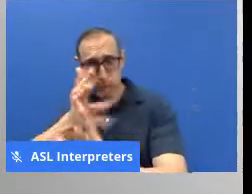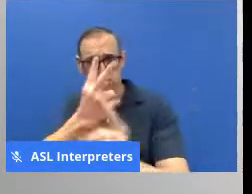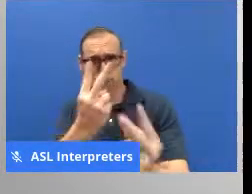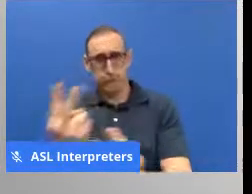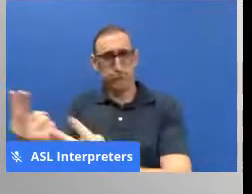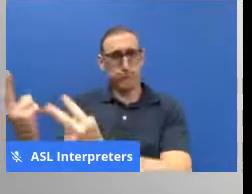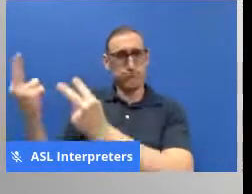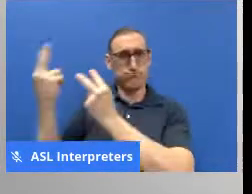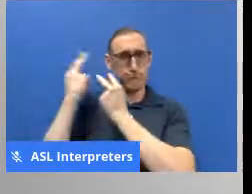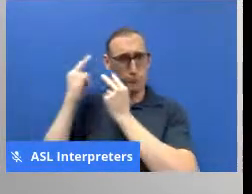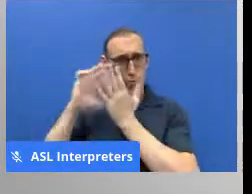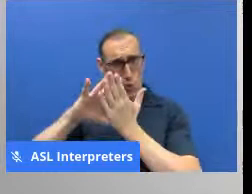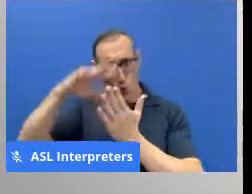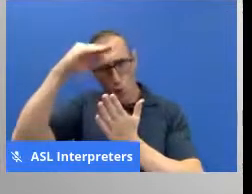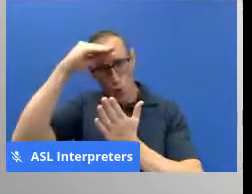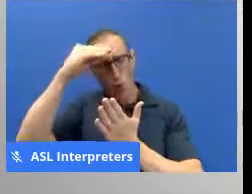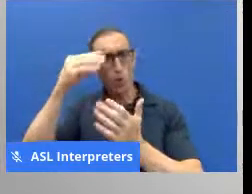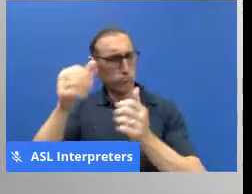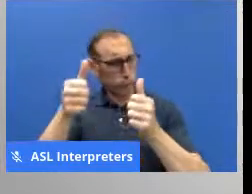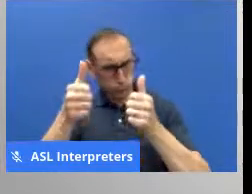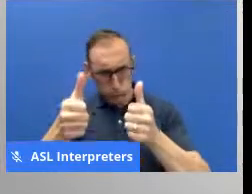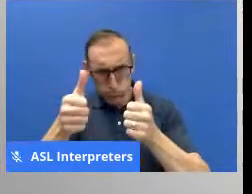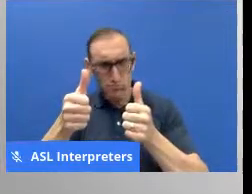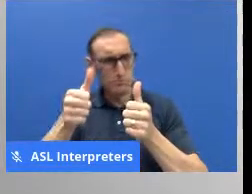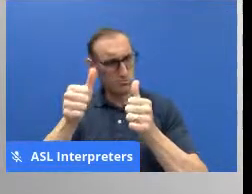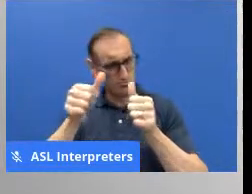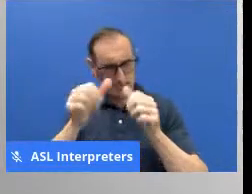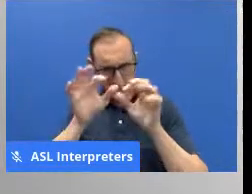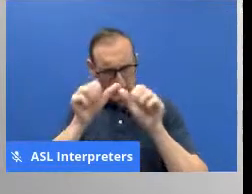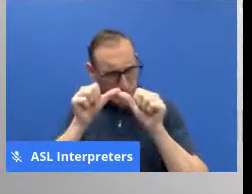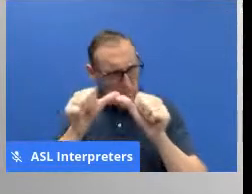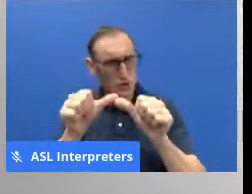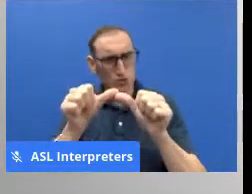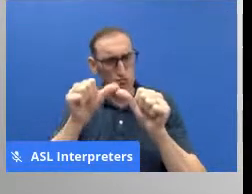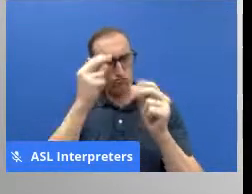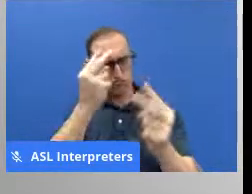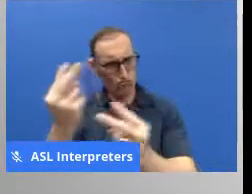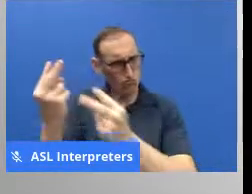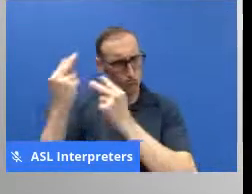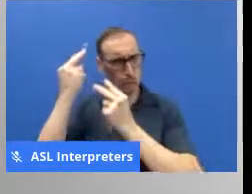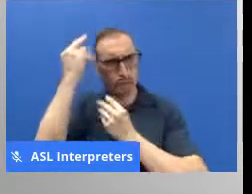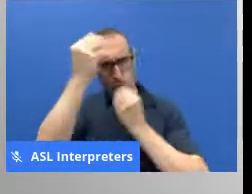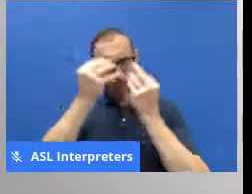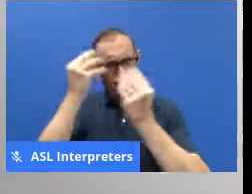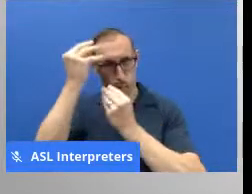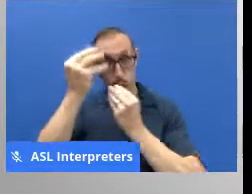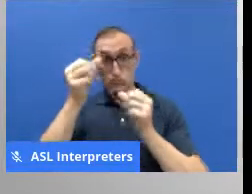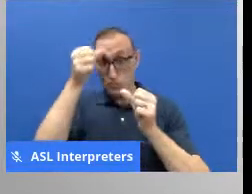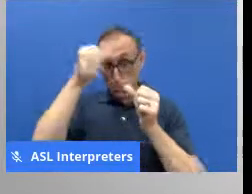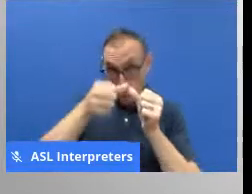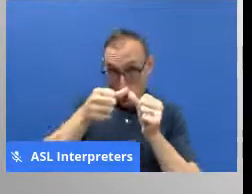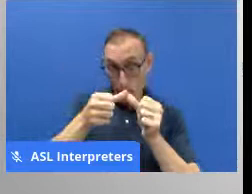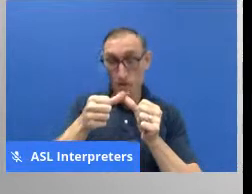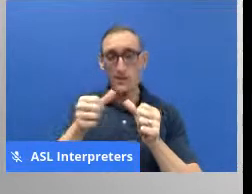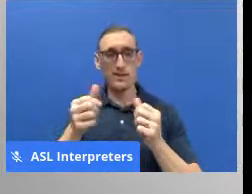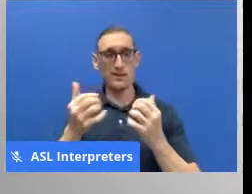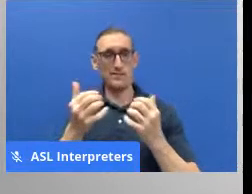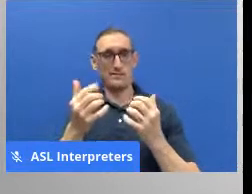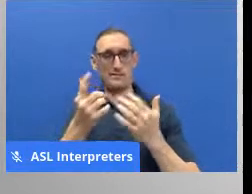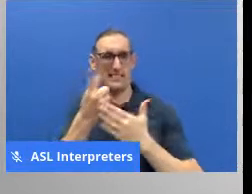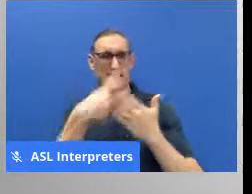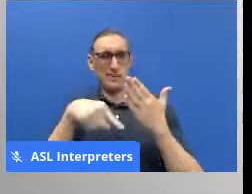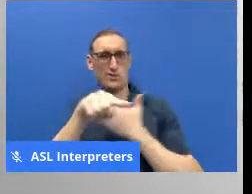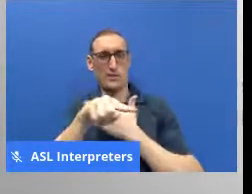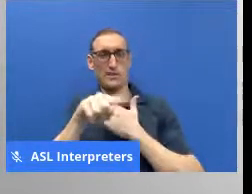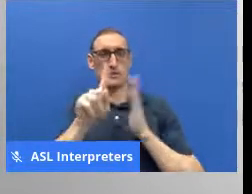And then I would say also just focus on the fact that this is a check-in with the Cognia reviewers.